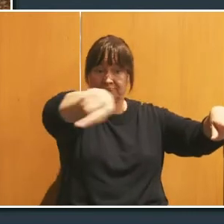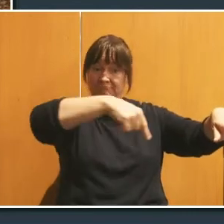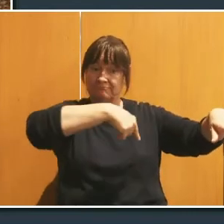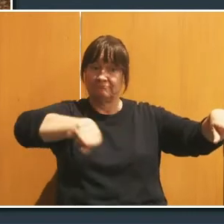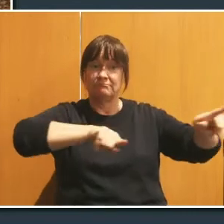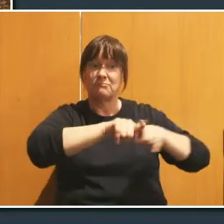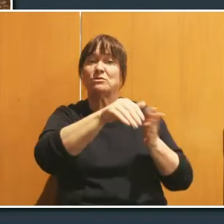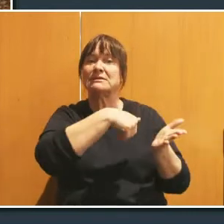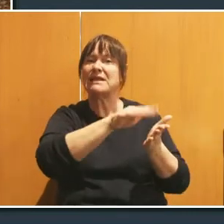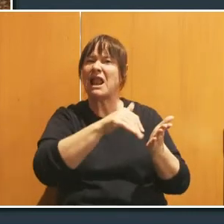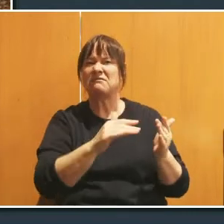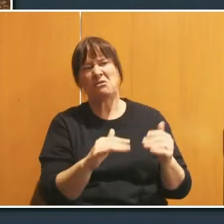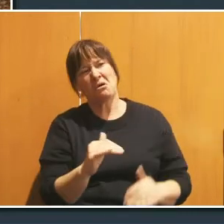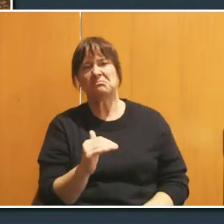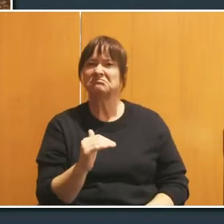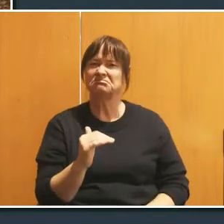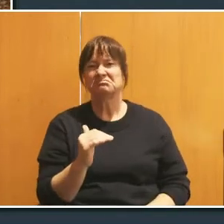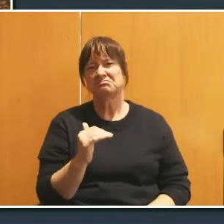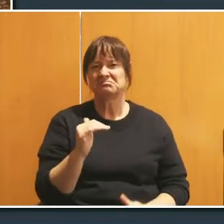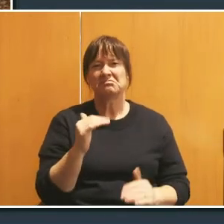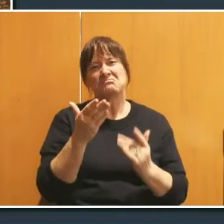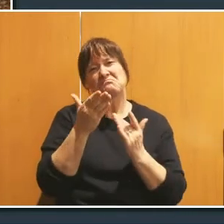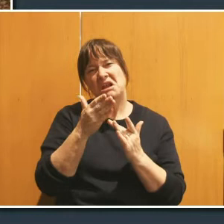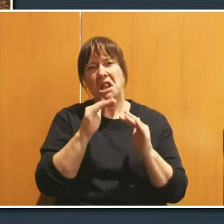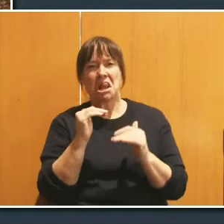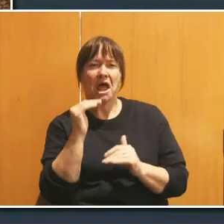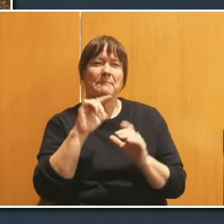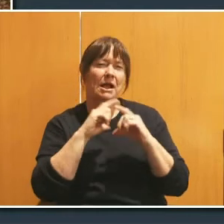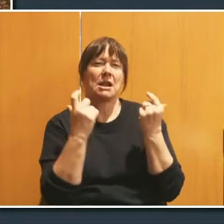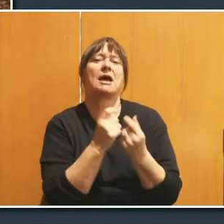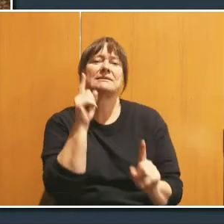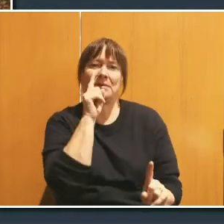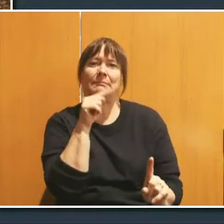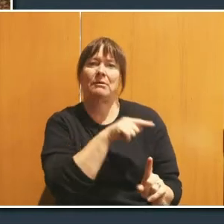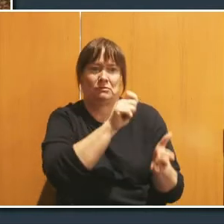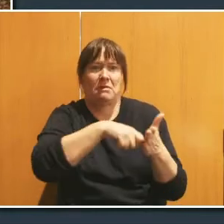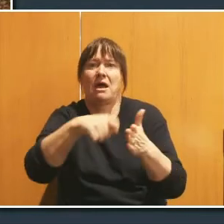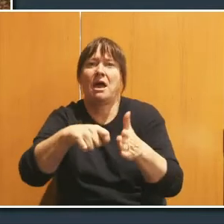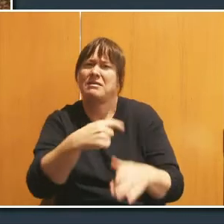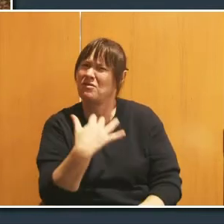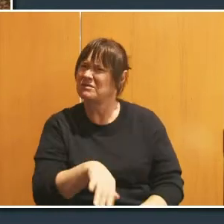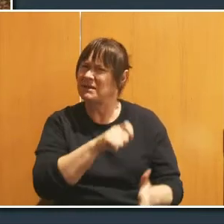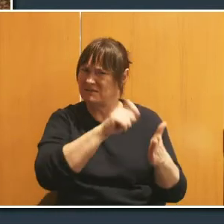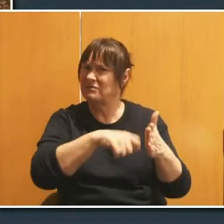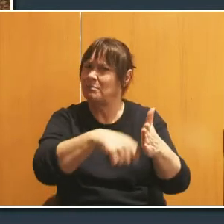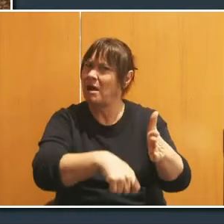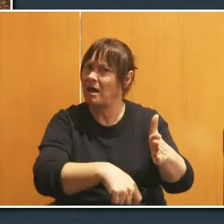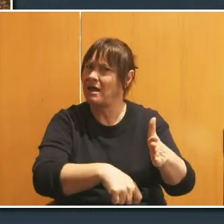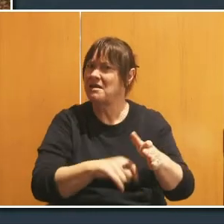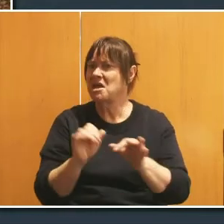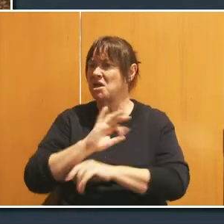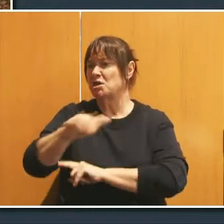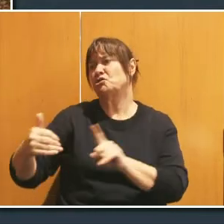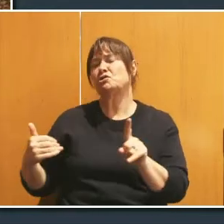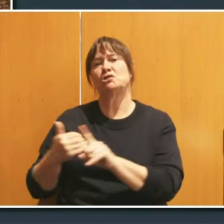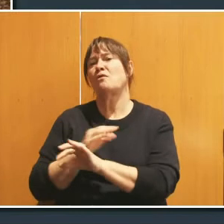middle class people. And there hasn't been the opportunity to build lower cost